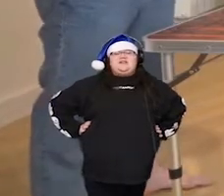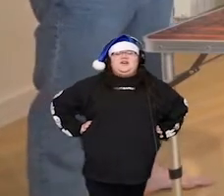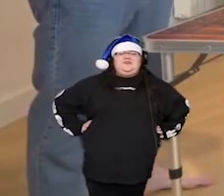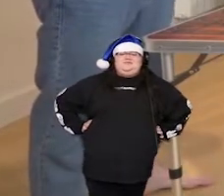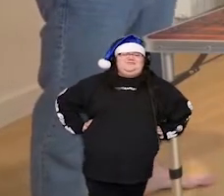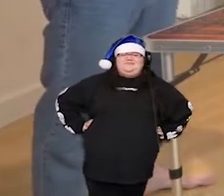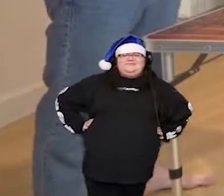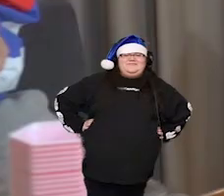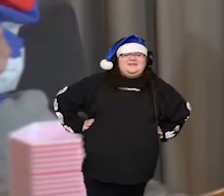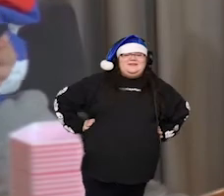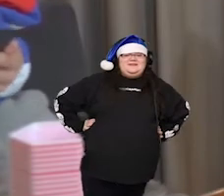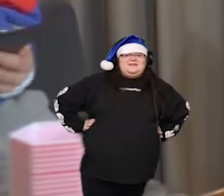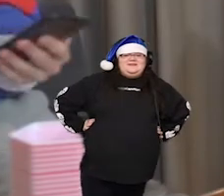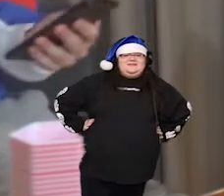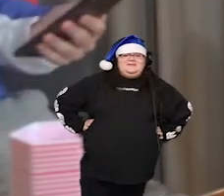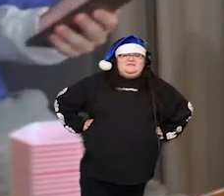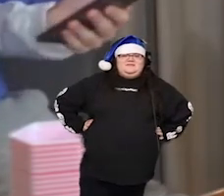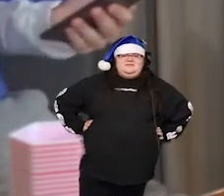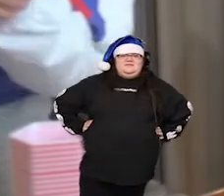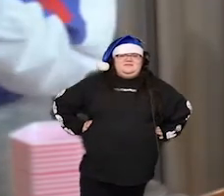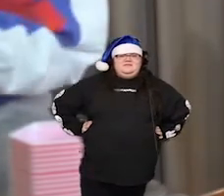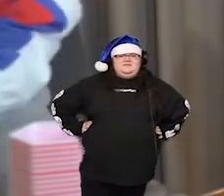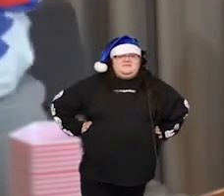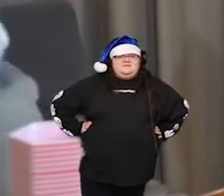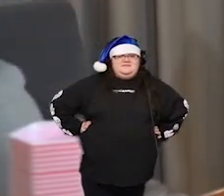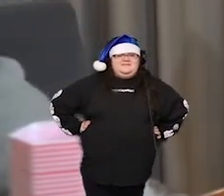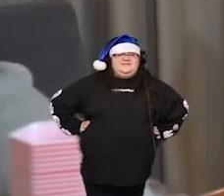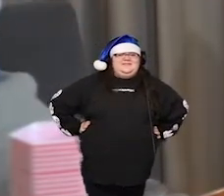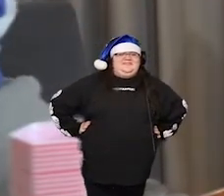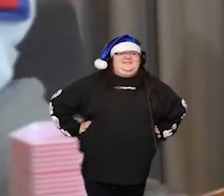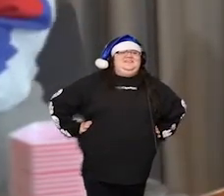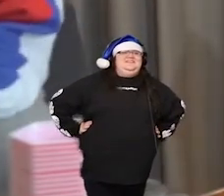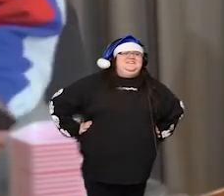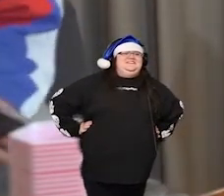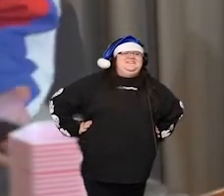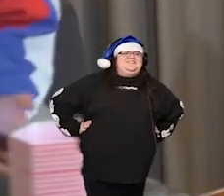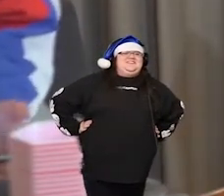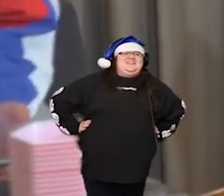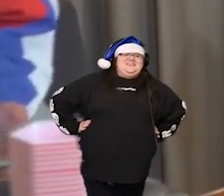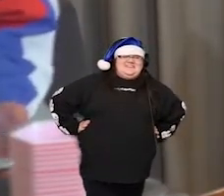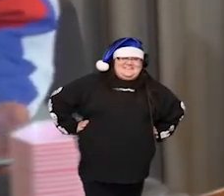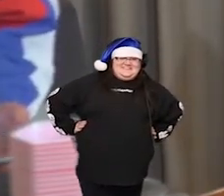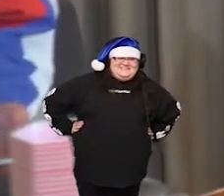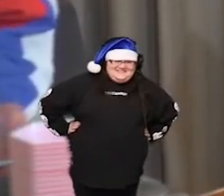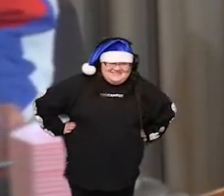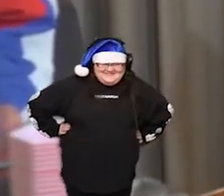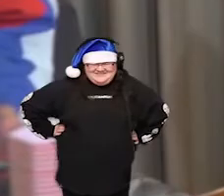Neither did I, so. Okay, Gordon Brown? Yeah. Who's that? Yeah! Join me!